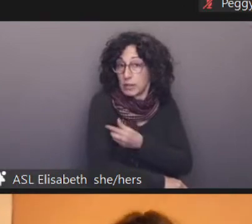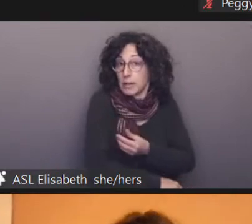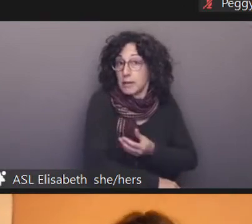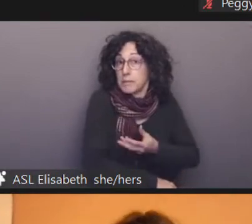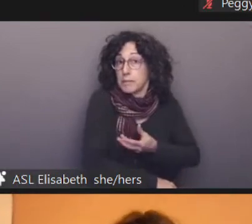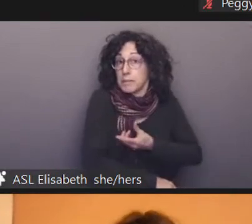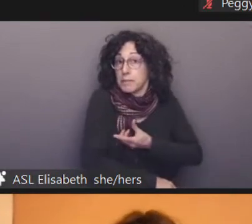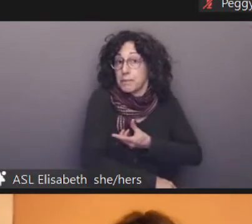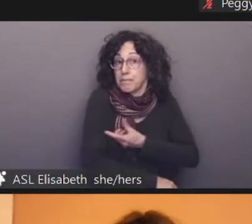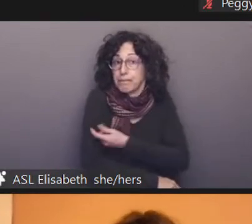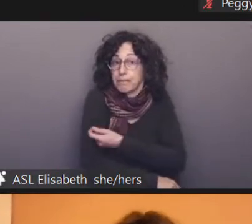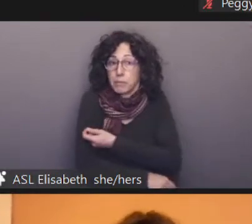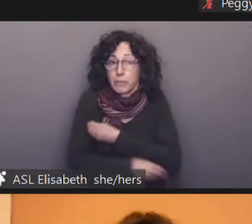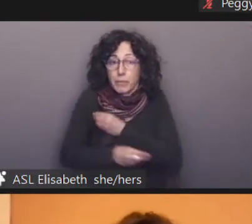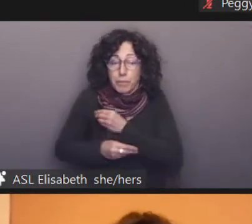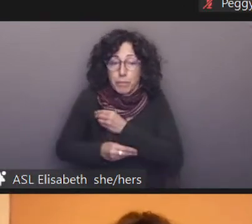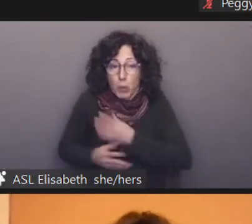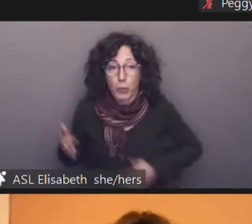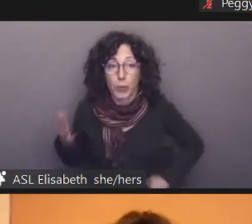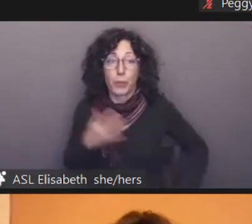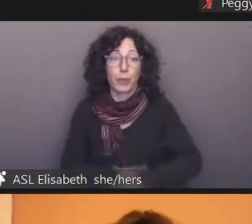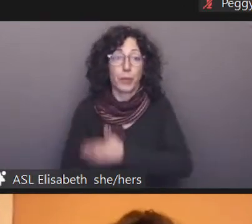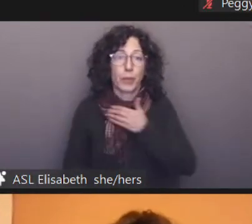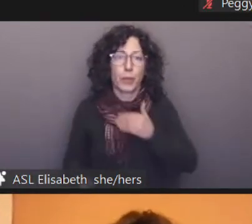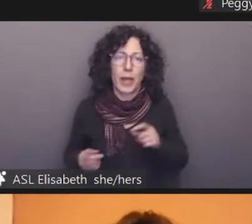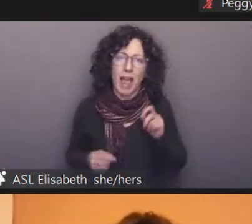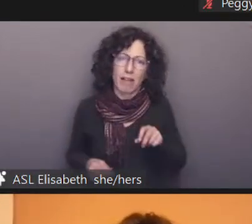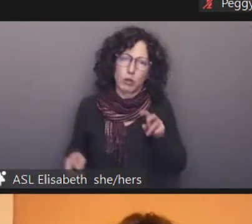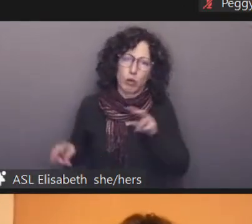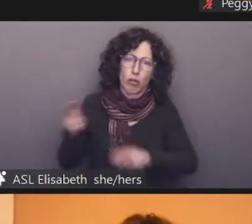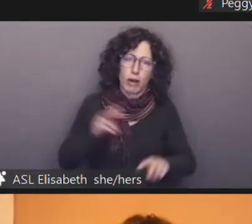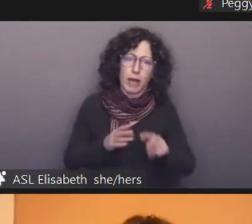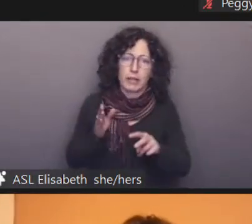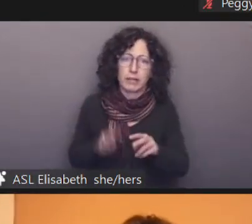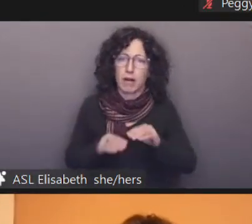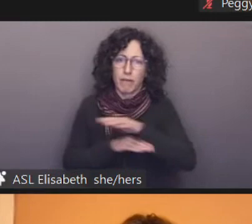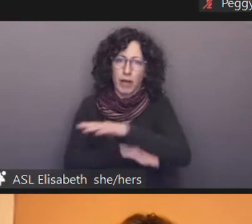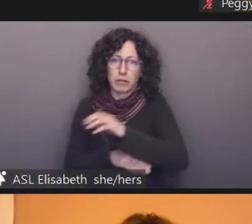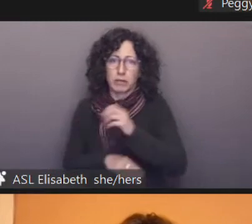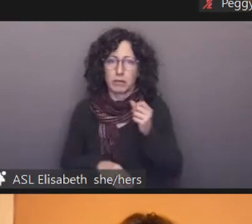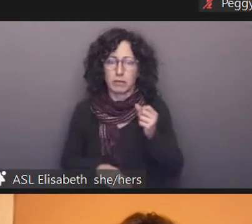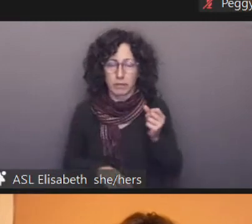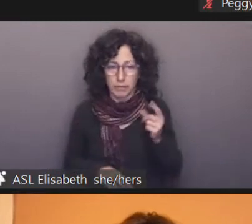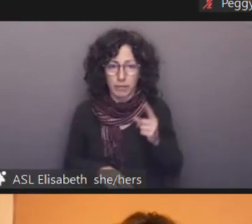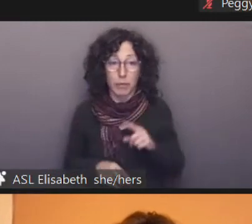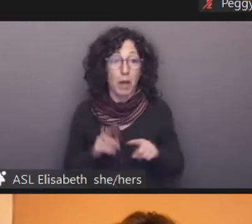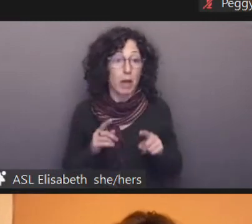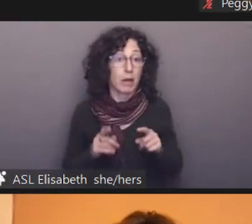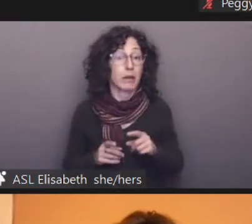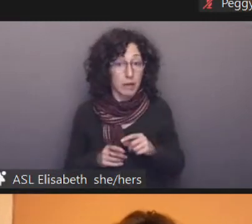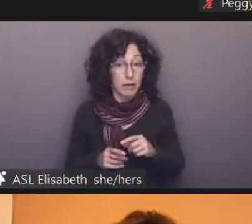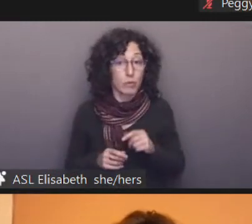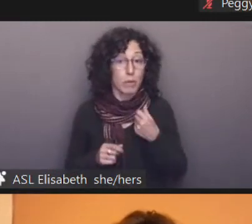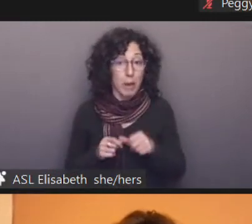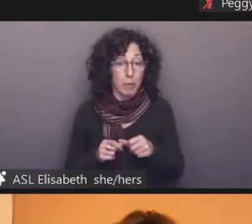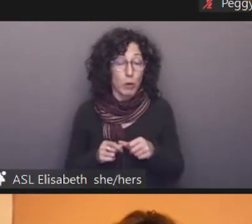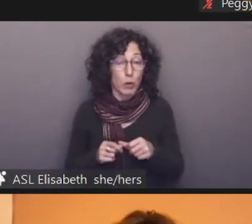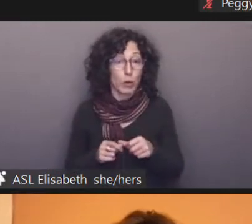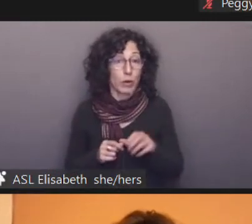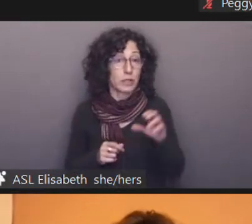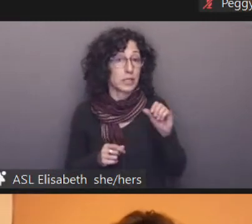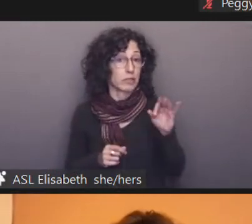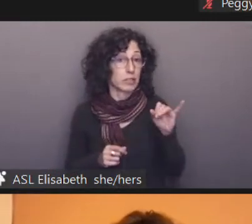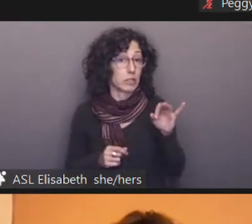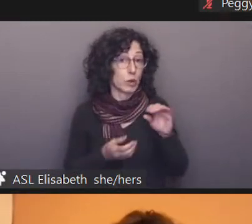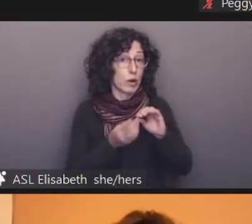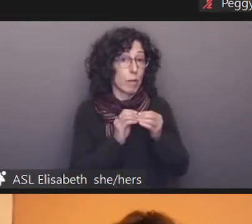effects are, what is it going to do to you. And what we also know is, even though the rates in San Francisco are